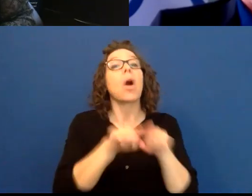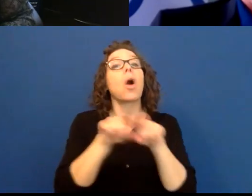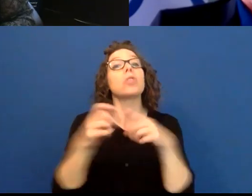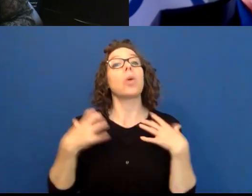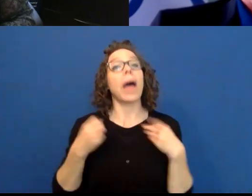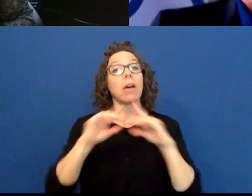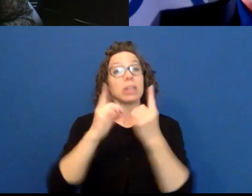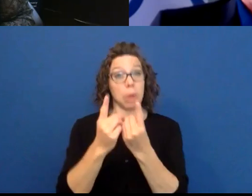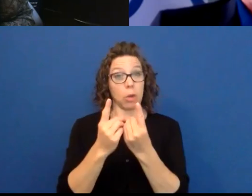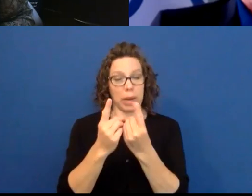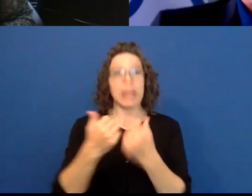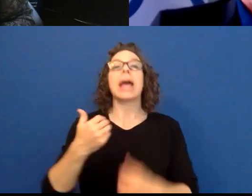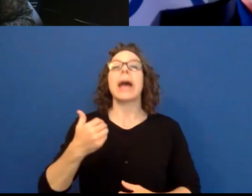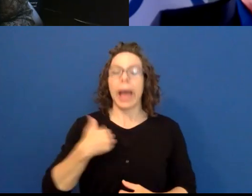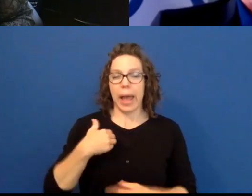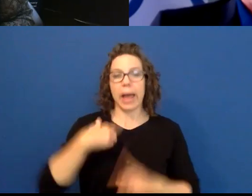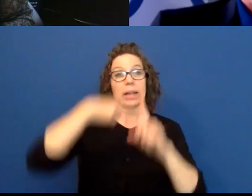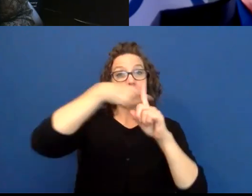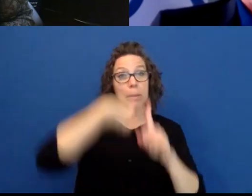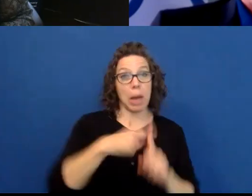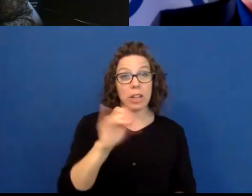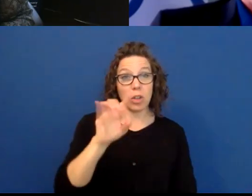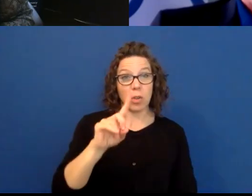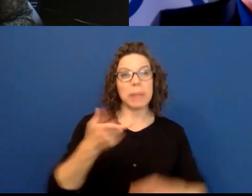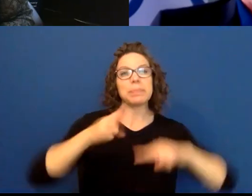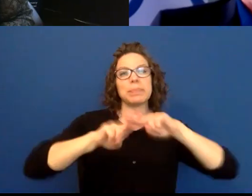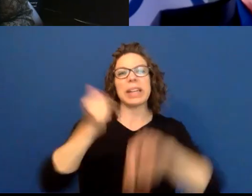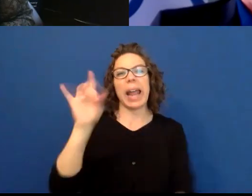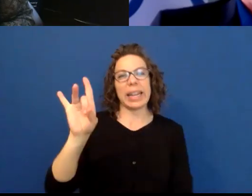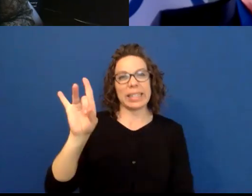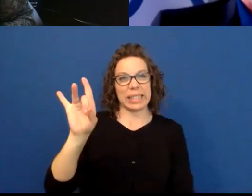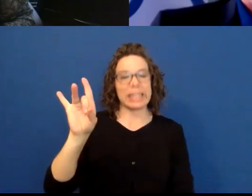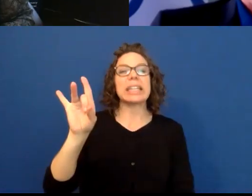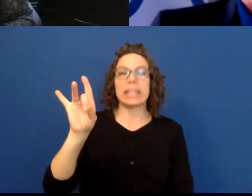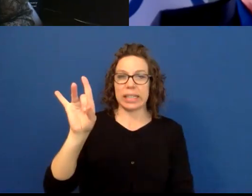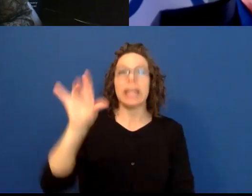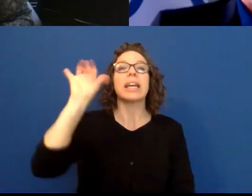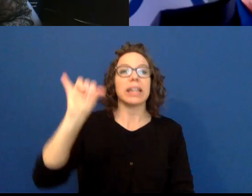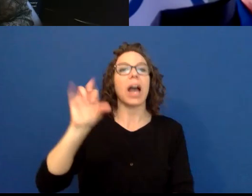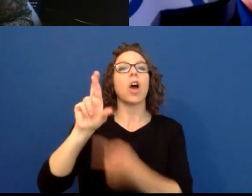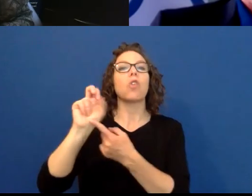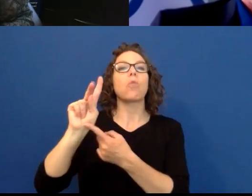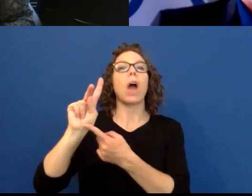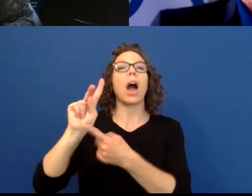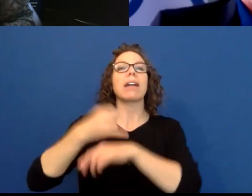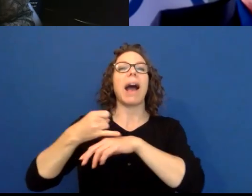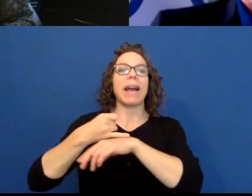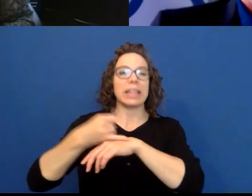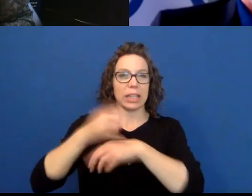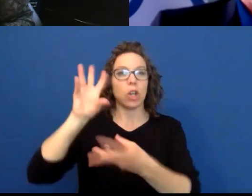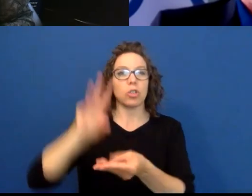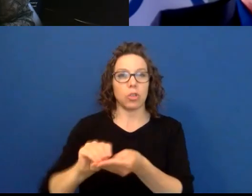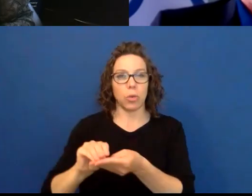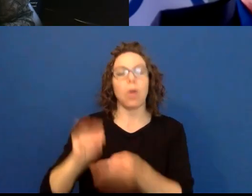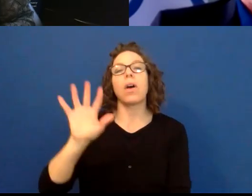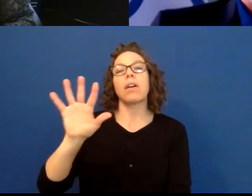has 18 new cases of COVID-19 today, bringing our total in Rock Island County to